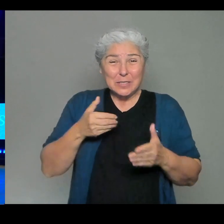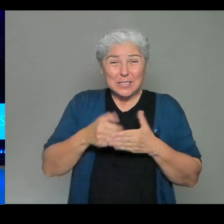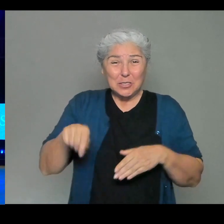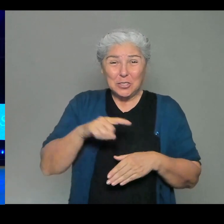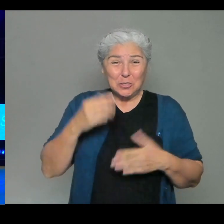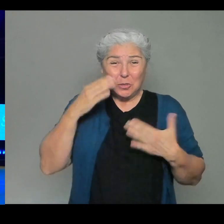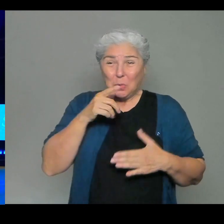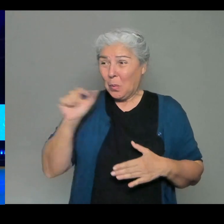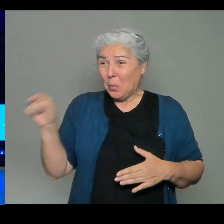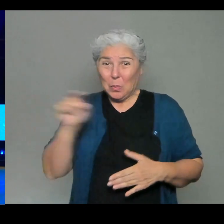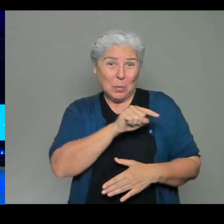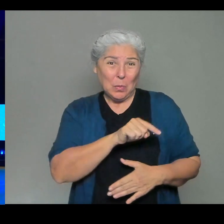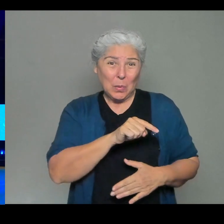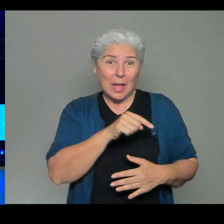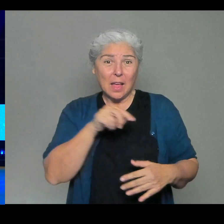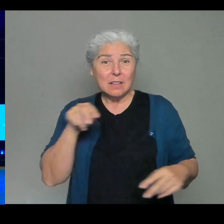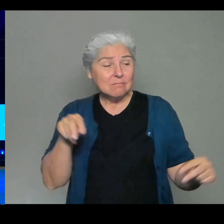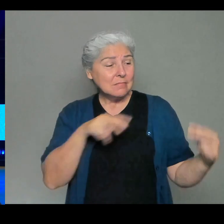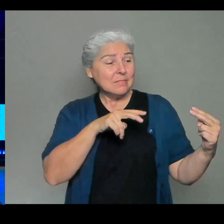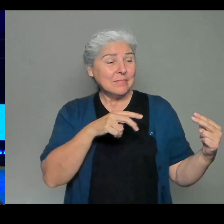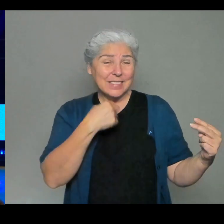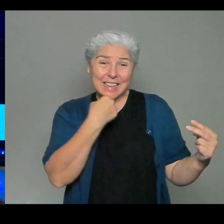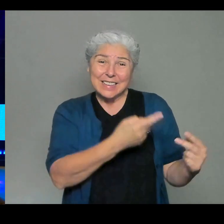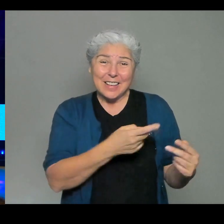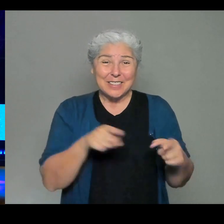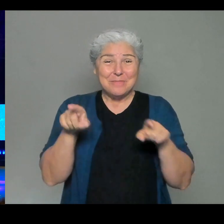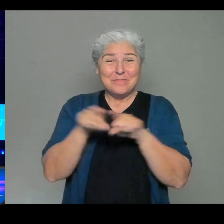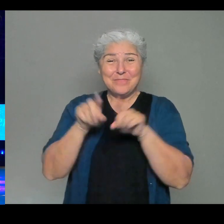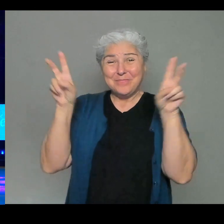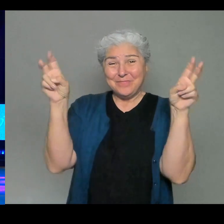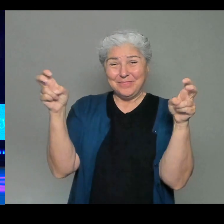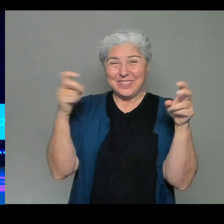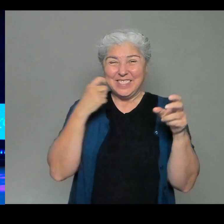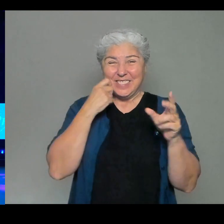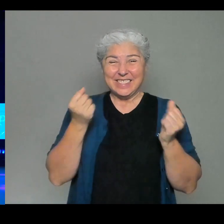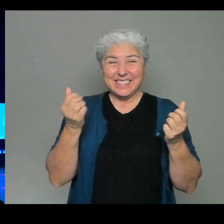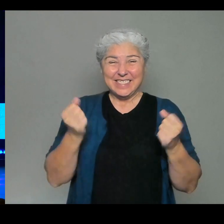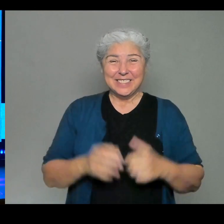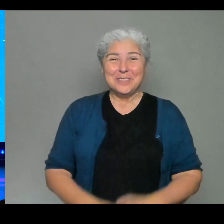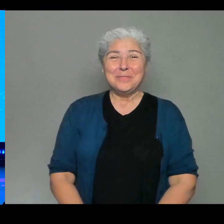you that you don't know and say that to them. Oh, boy.